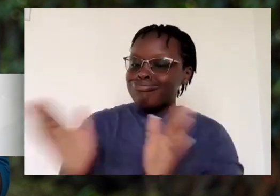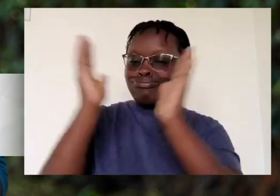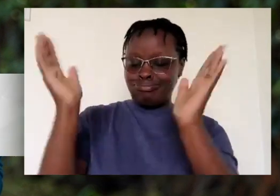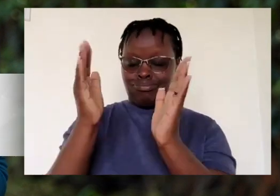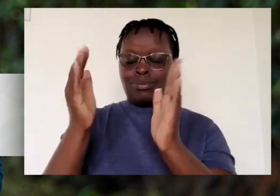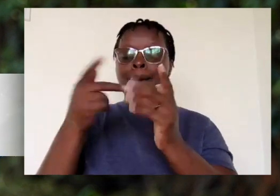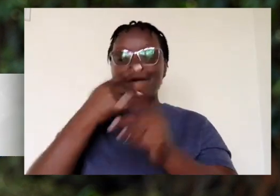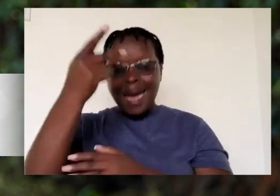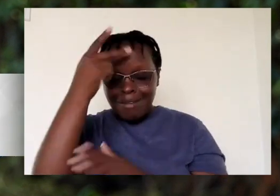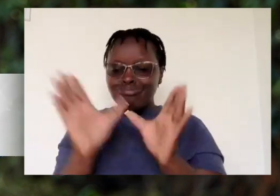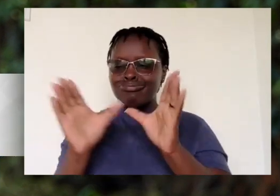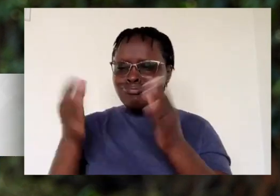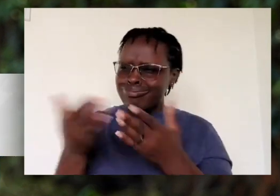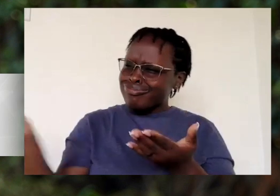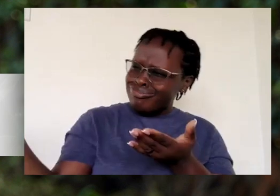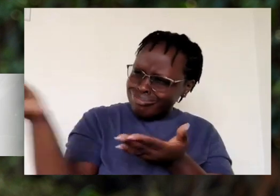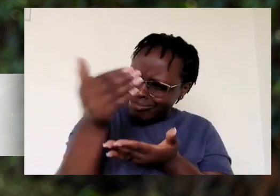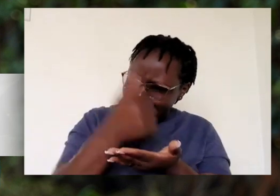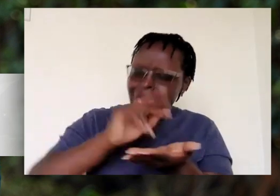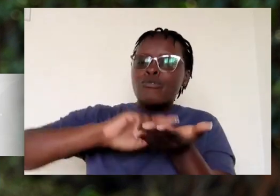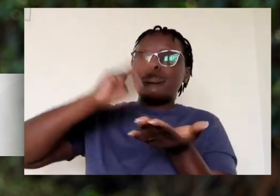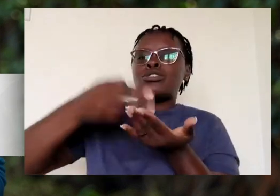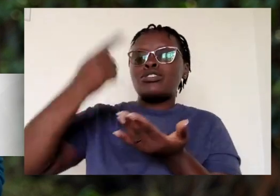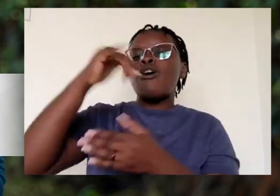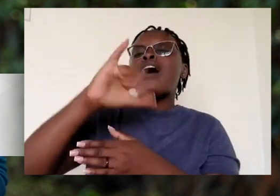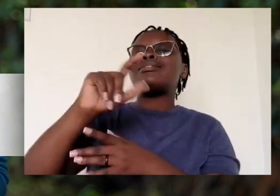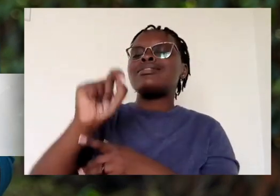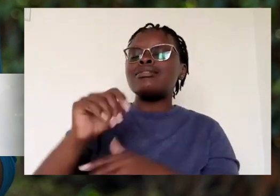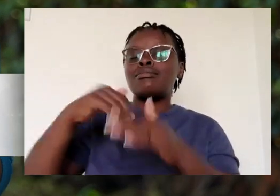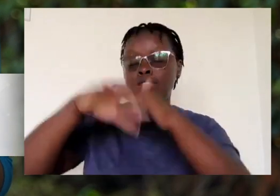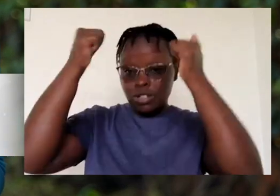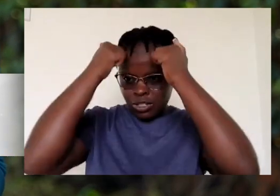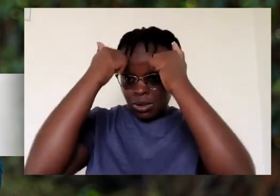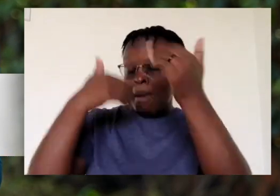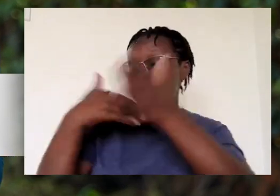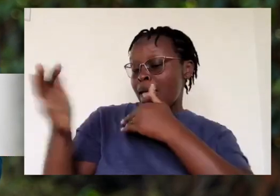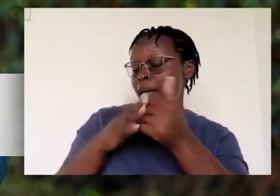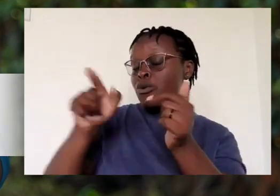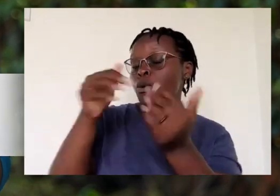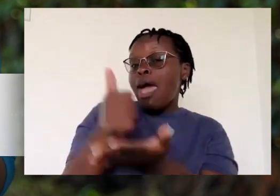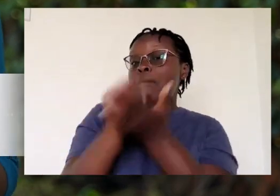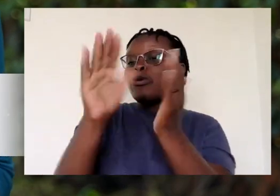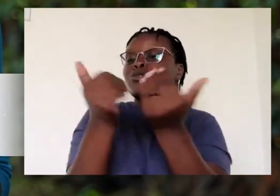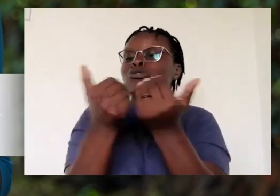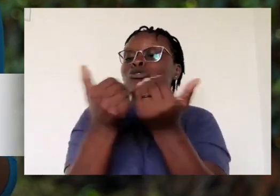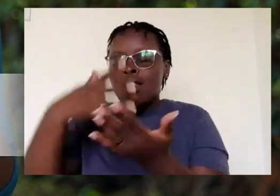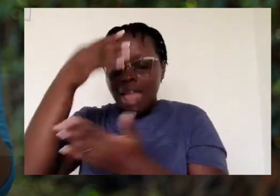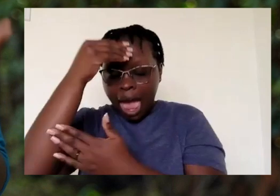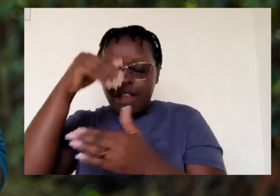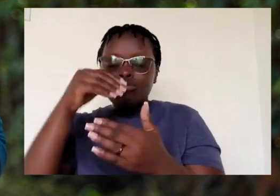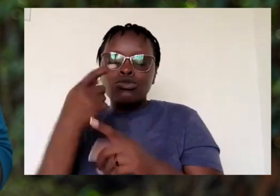parental and community participation in mobilizing resources for ICT in education. Whether it's helping their kids use tech at